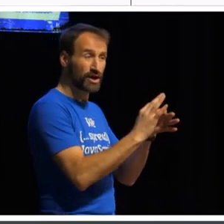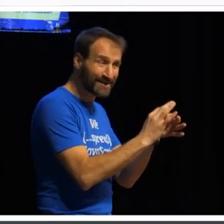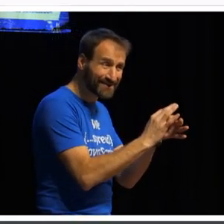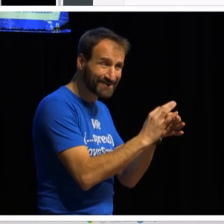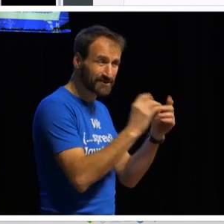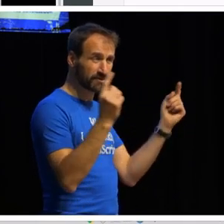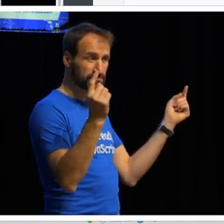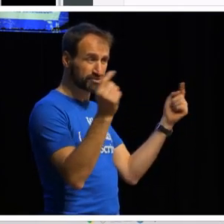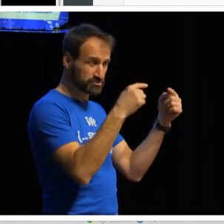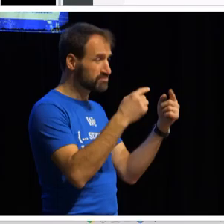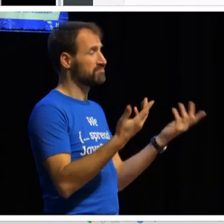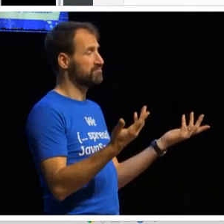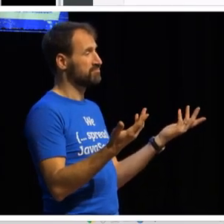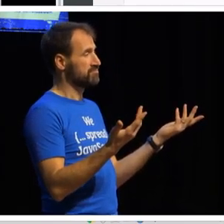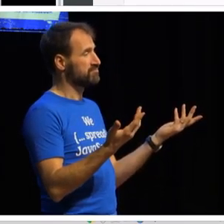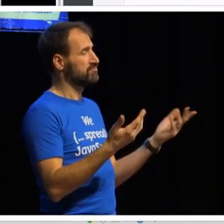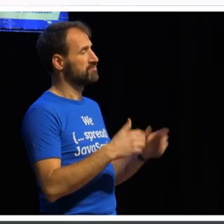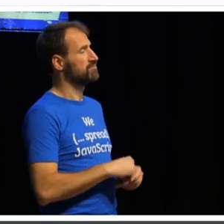Let's get rid of that.